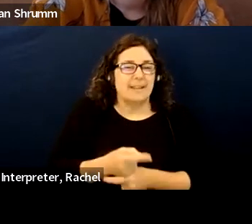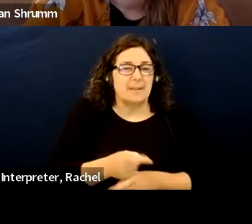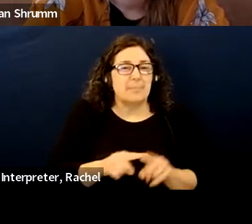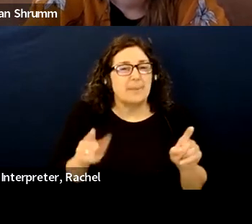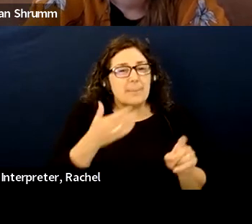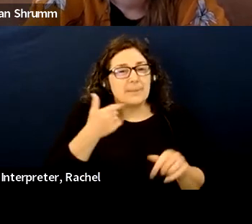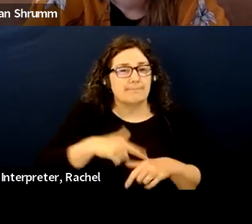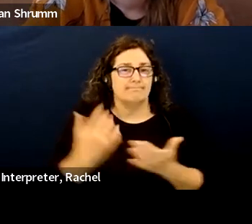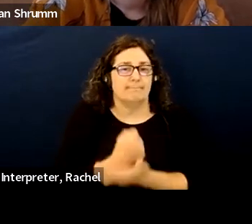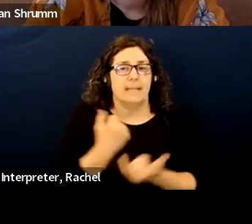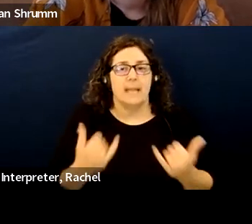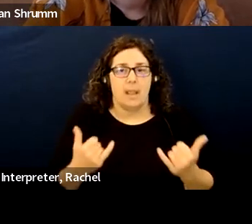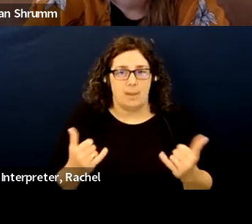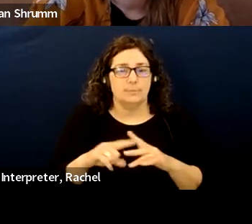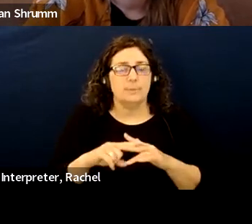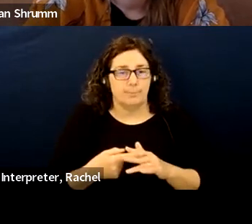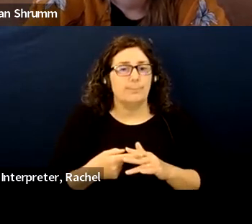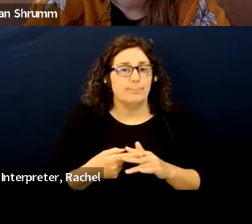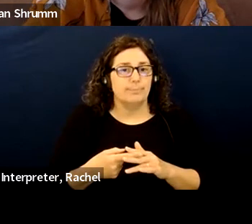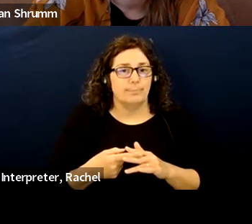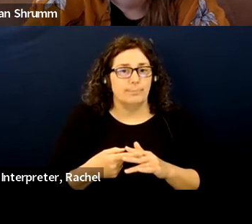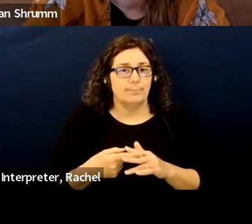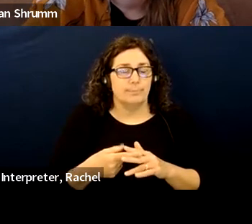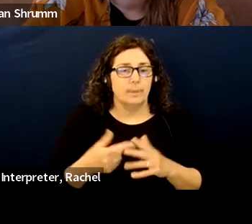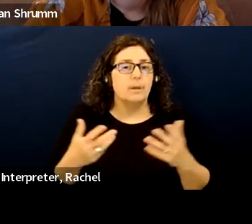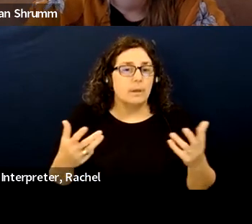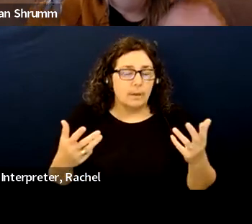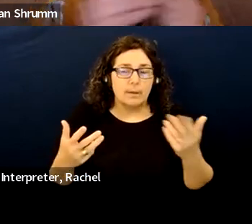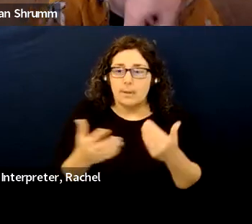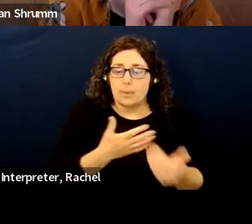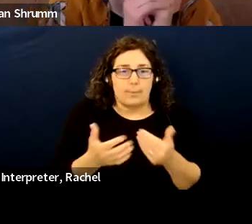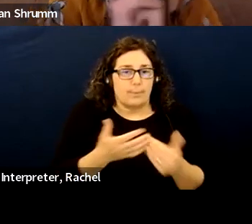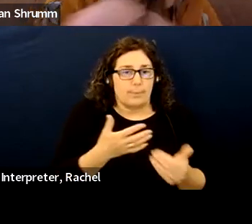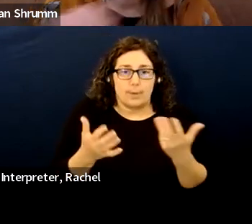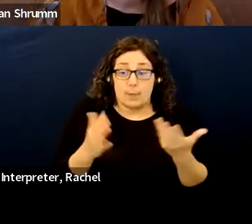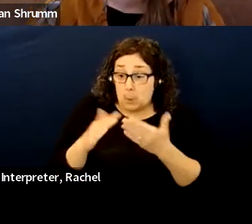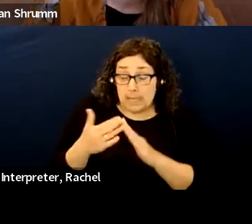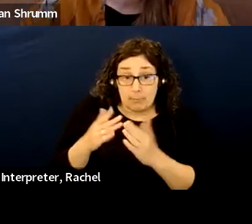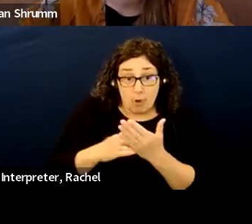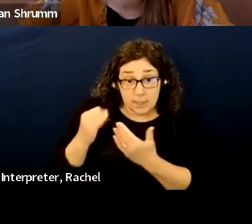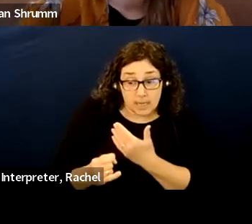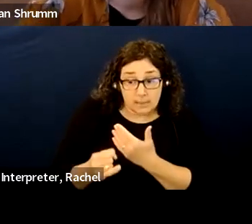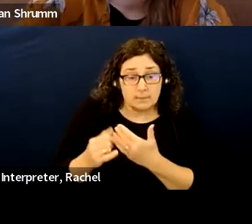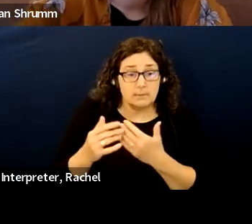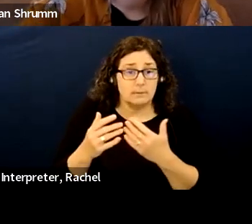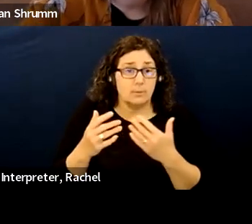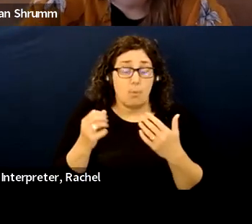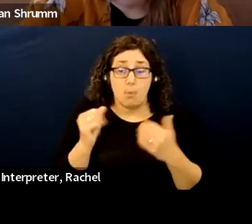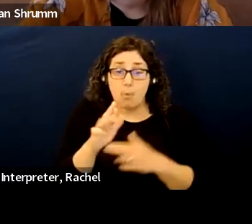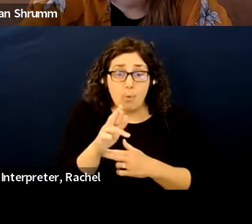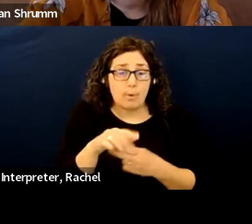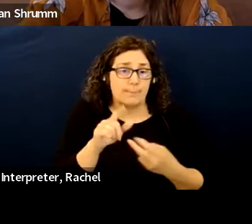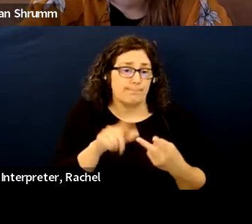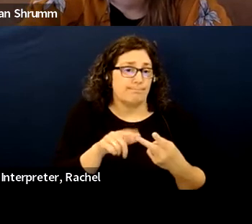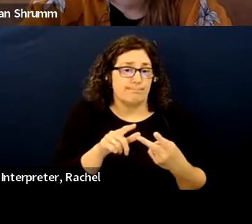best time is to start now because, you know, whether it's some of the community projects or